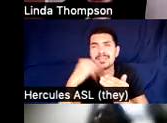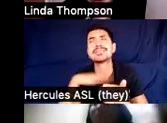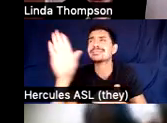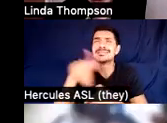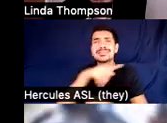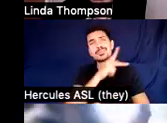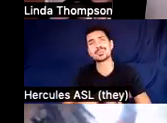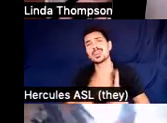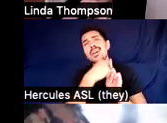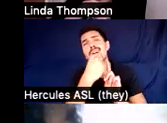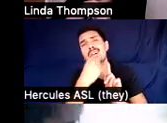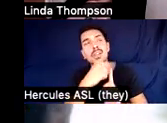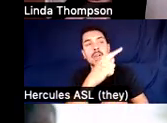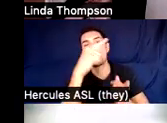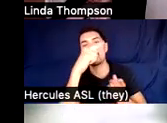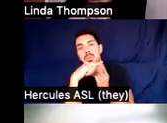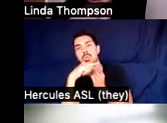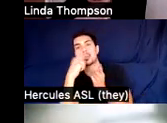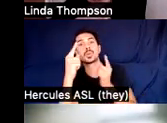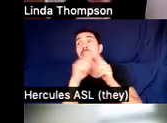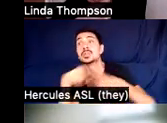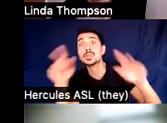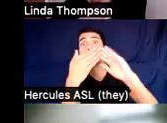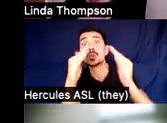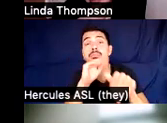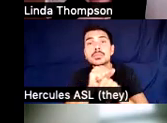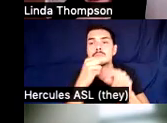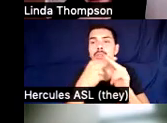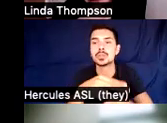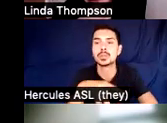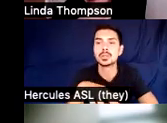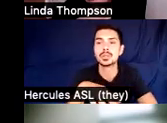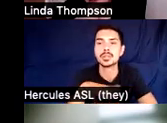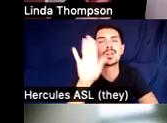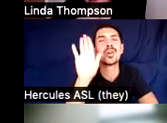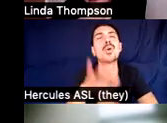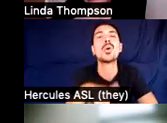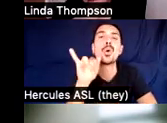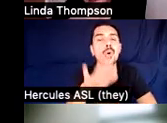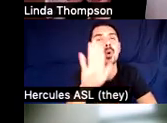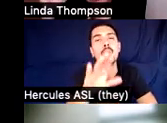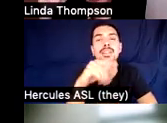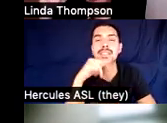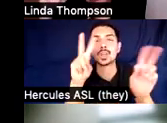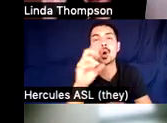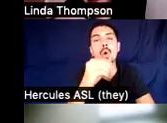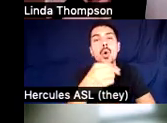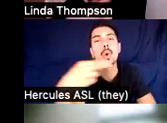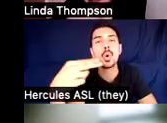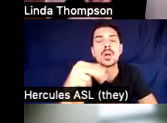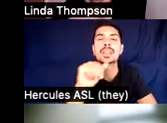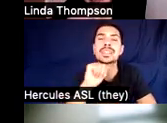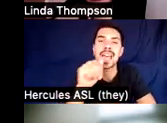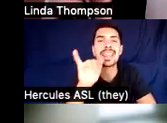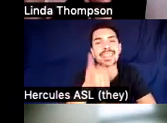would minimize it was they would say, oh, not that bad. You know, they would, no matter what happened,